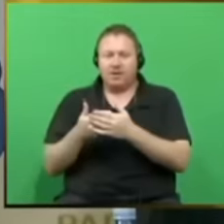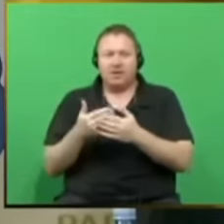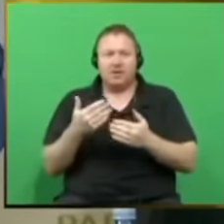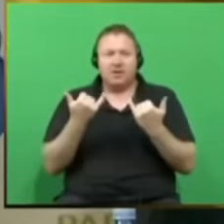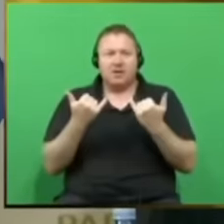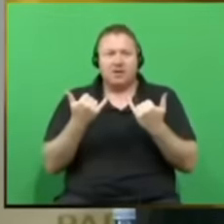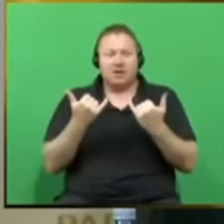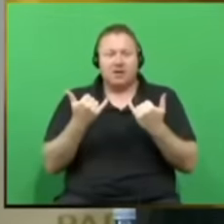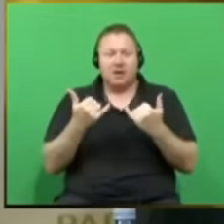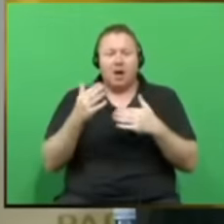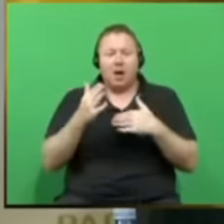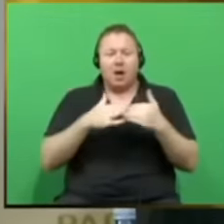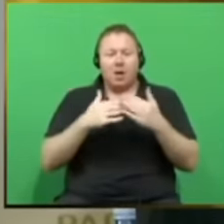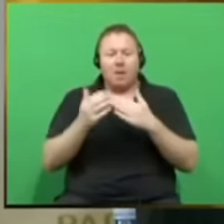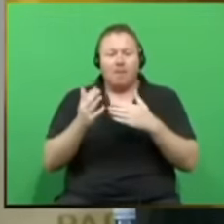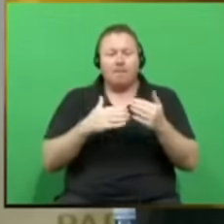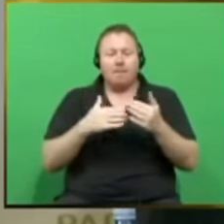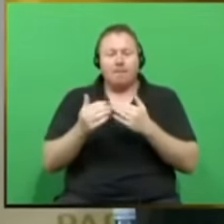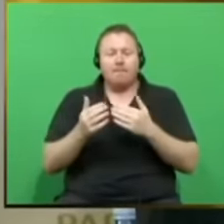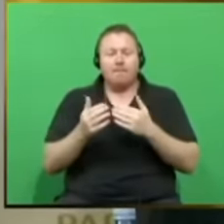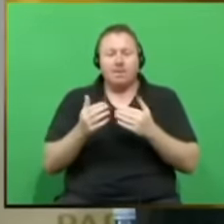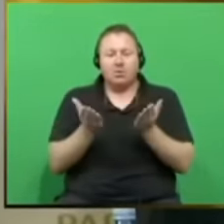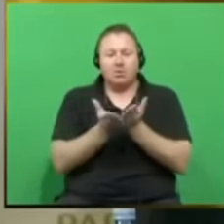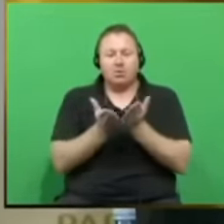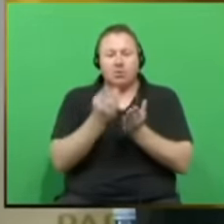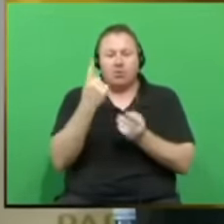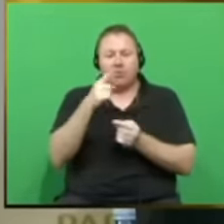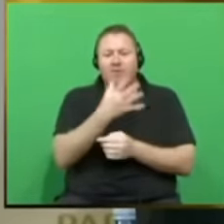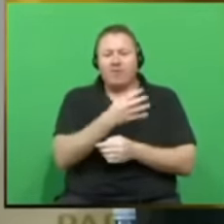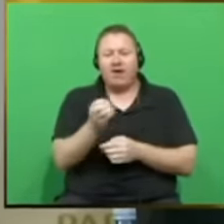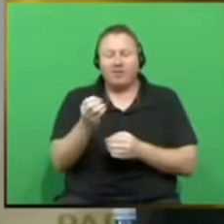for 500 learners in just 65 days.